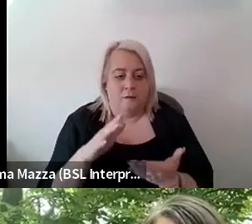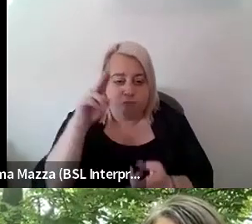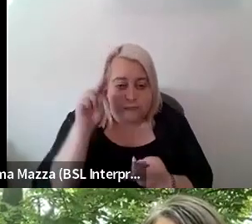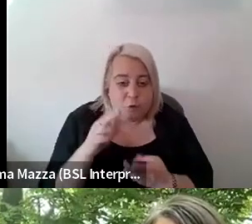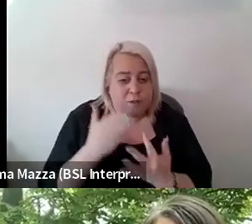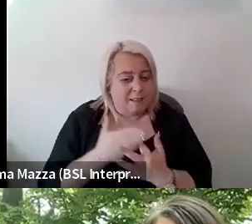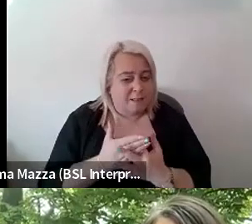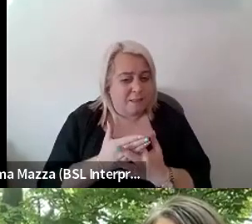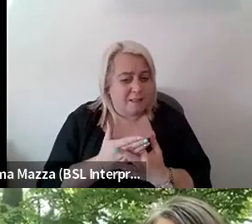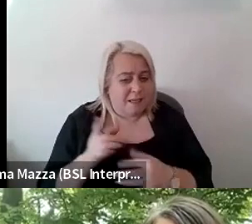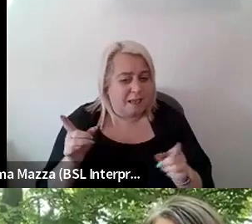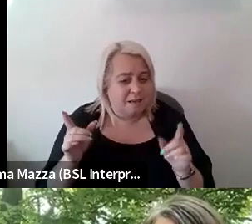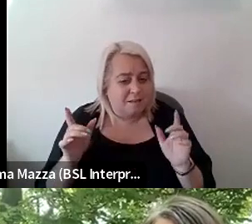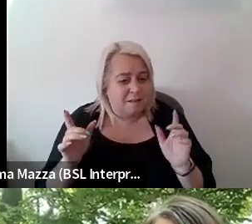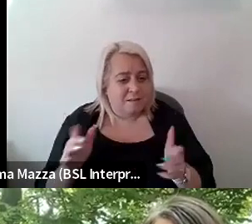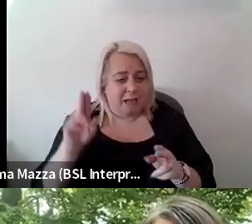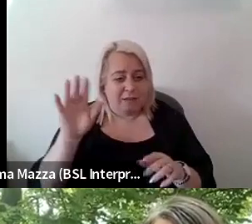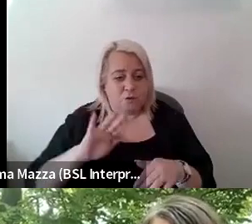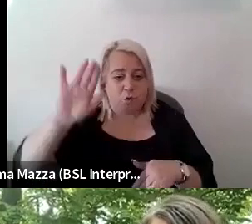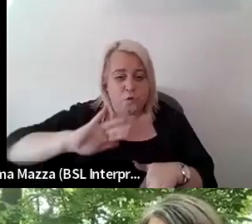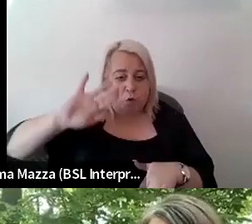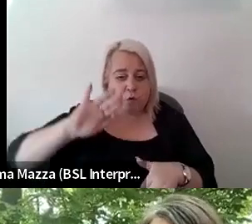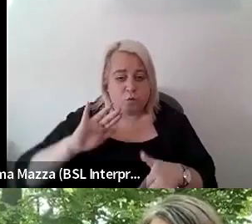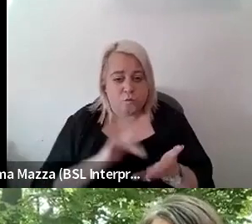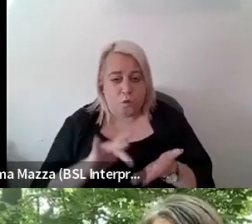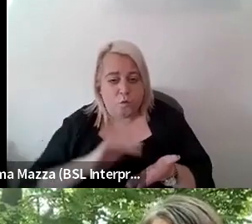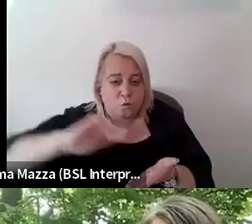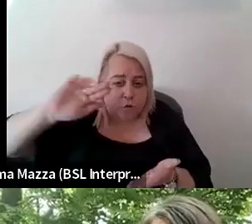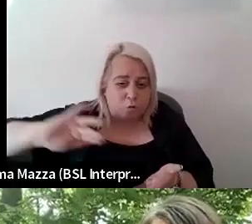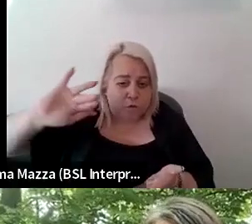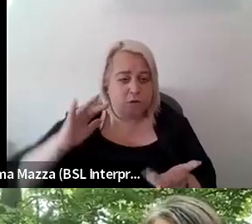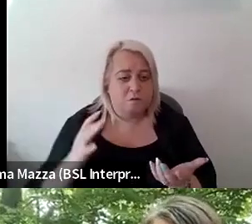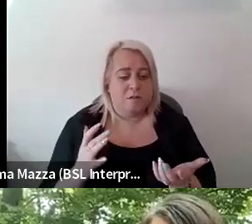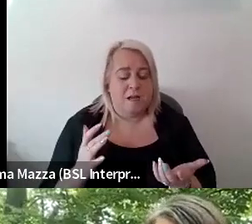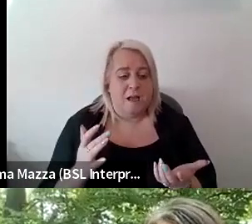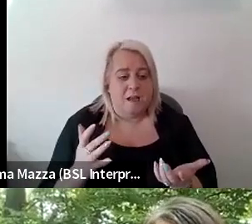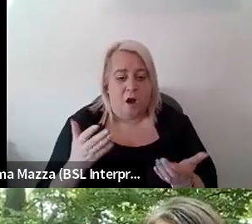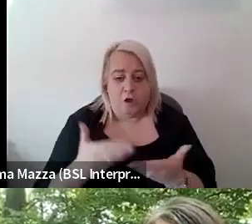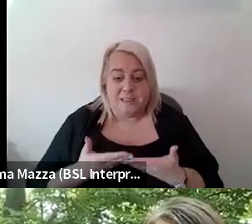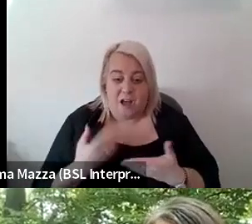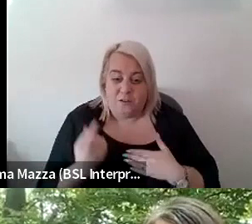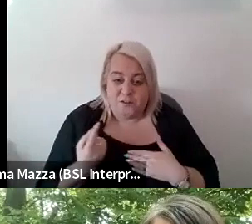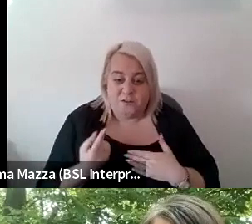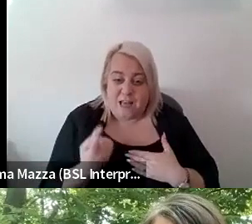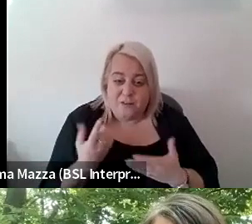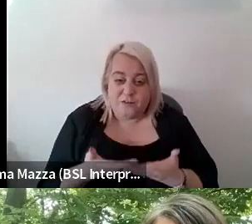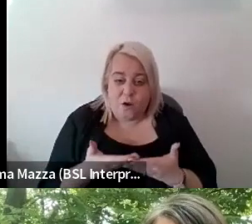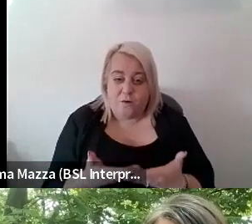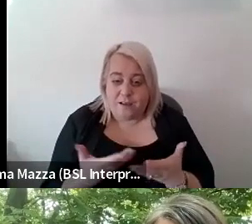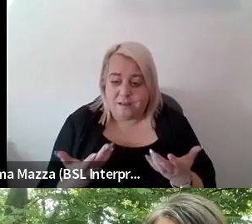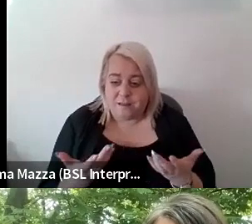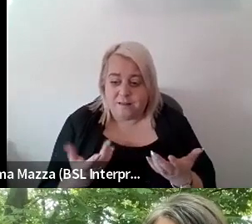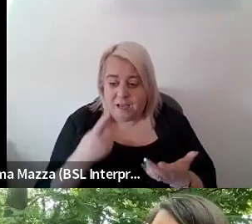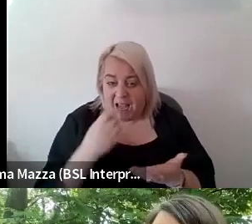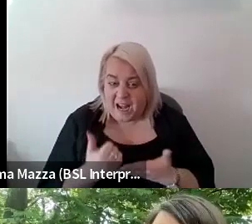accessibility and also, like, you know, self-service, you know, removing people from the equation? I don't think it's helping from my